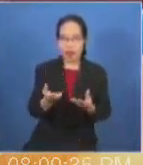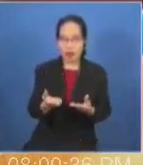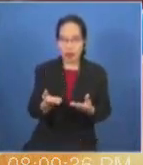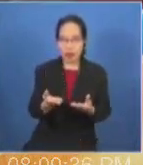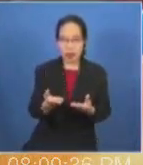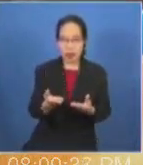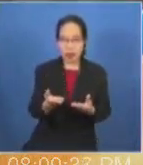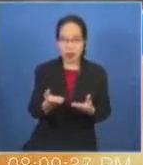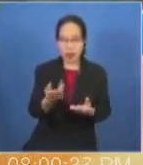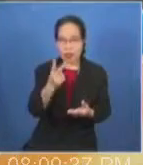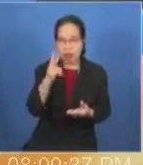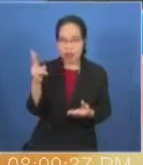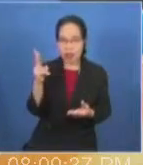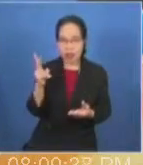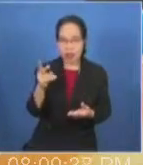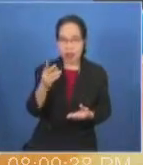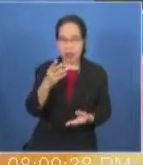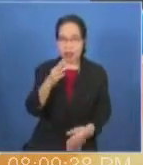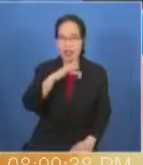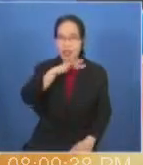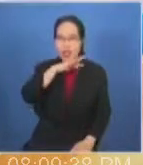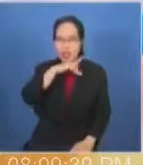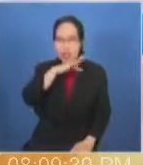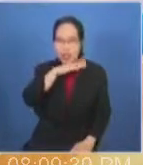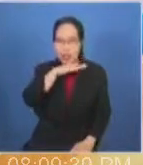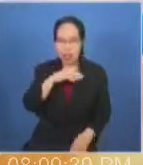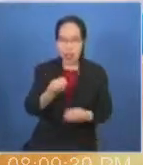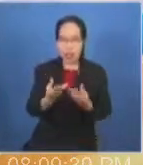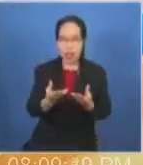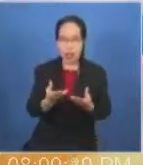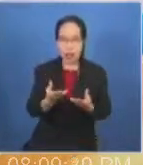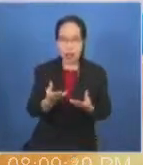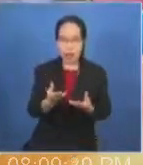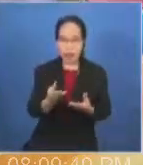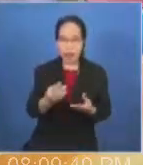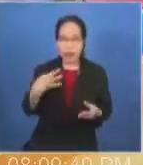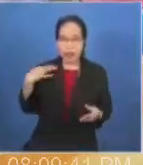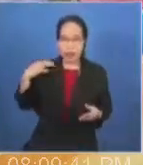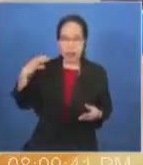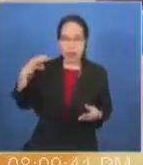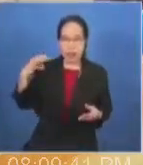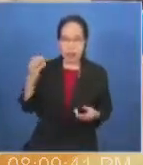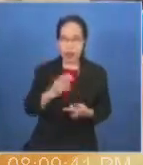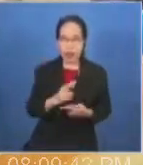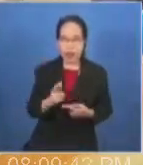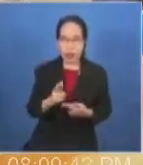God. Give food to him. Buy food for him. You see that he's a beggar